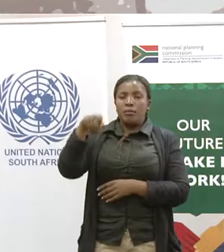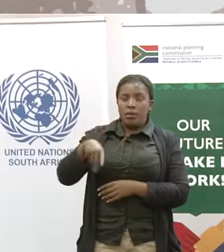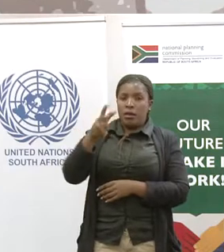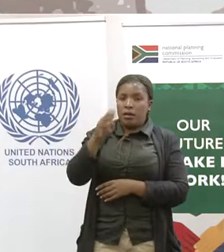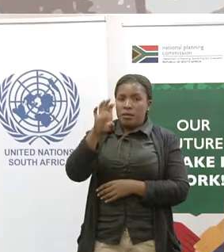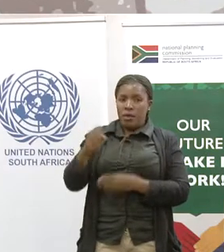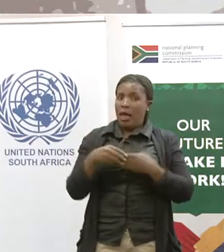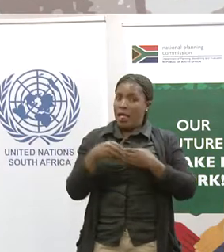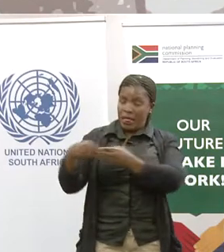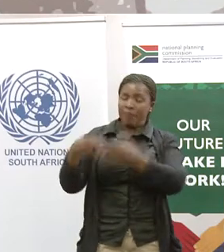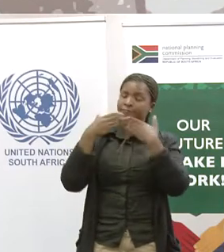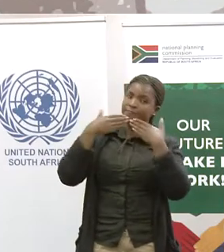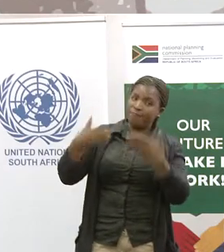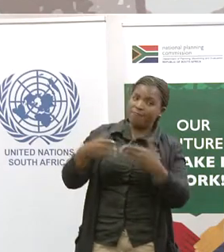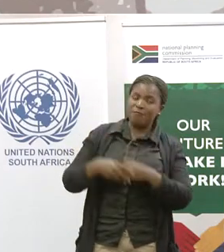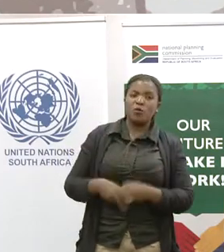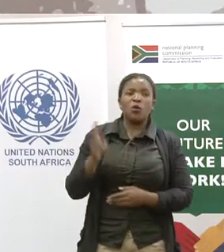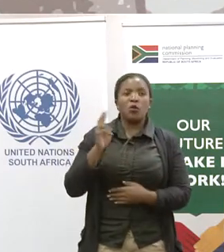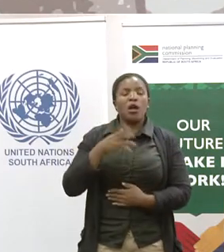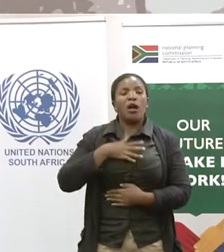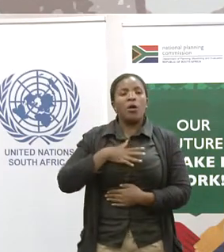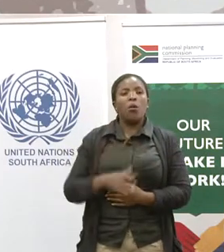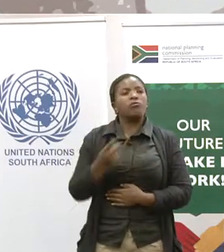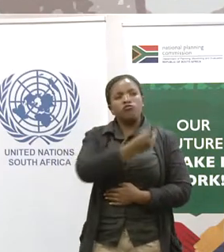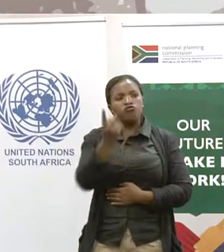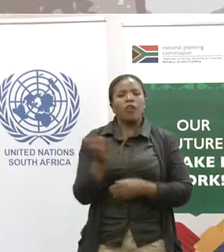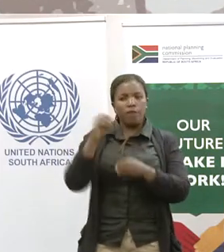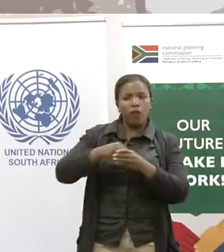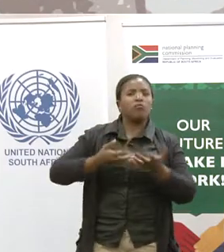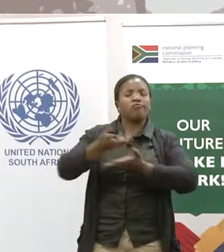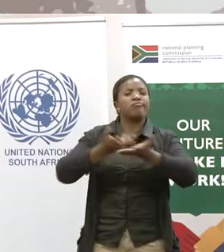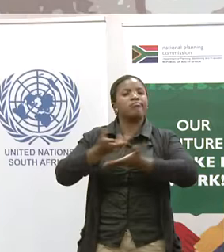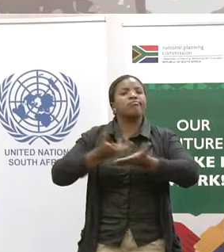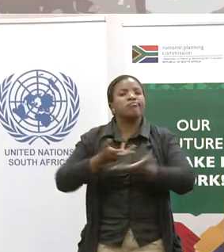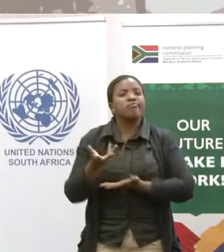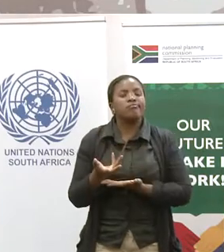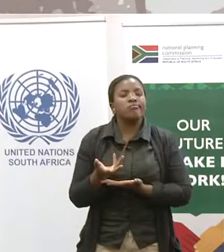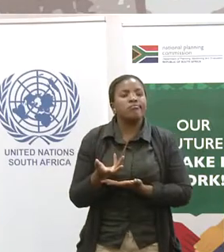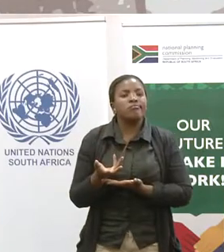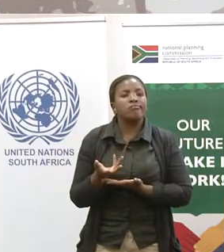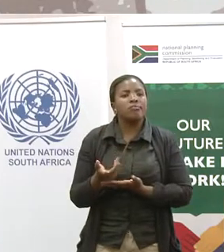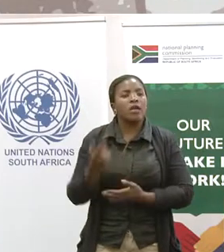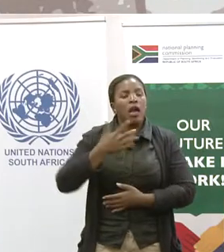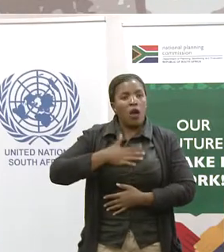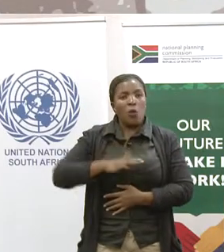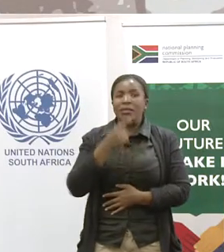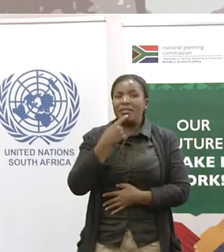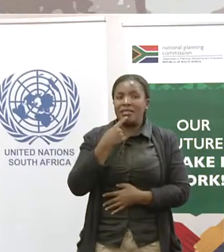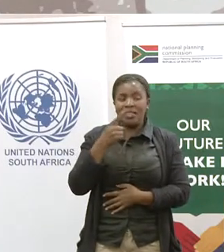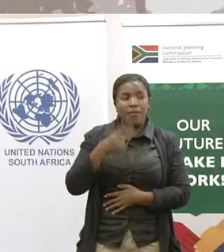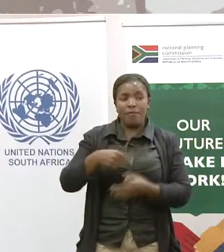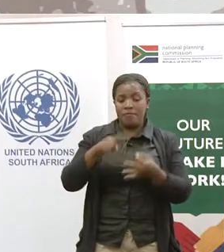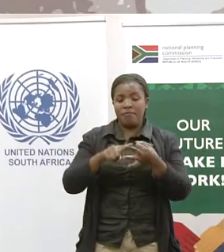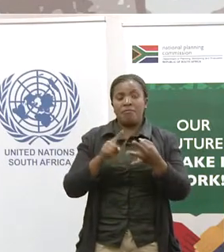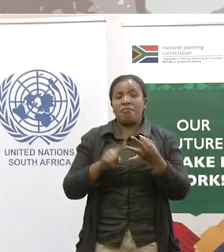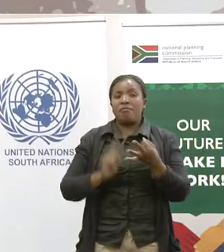leading. I want people to talk. So I just want to say three or four things so